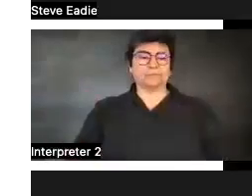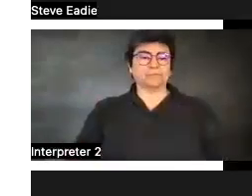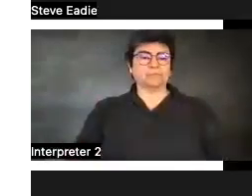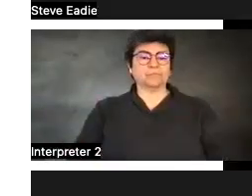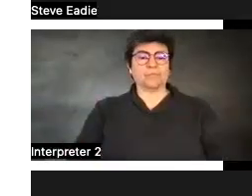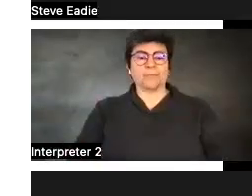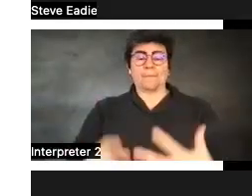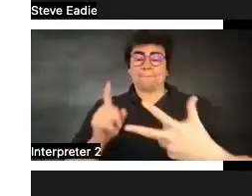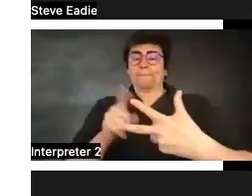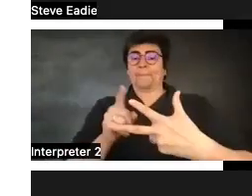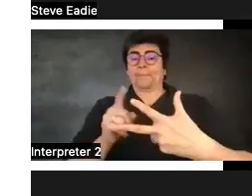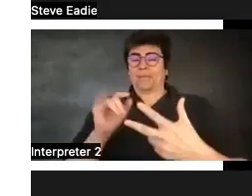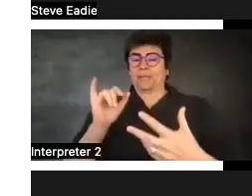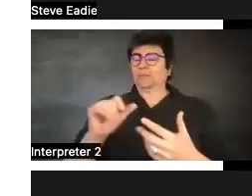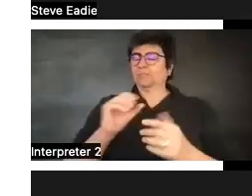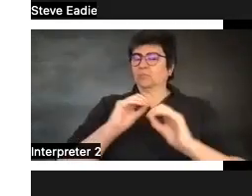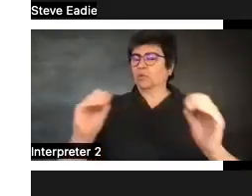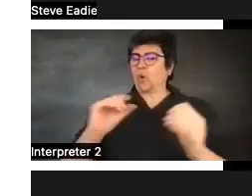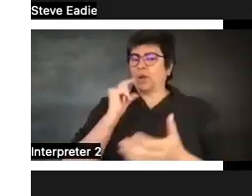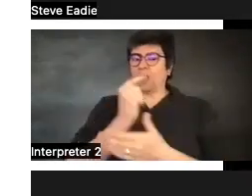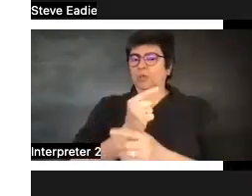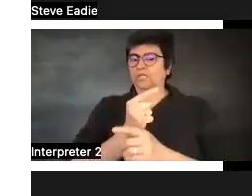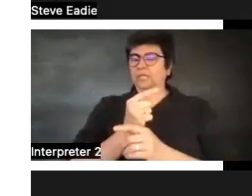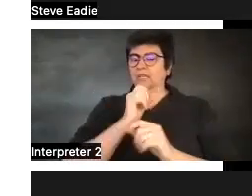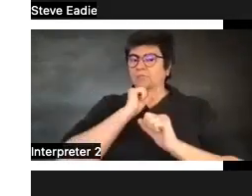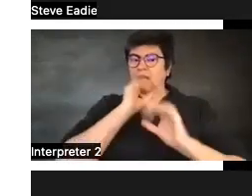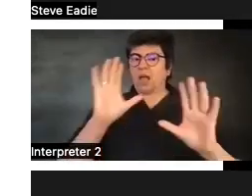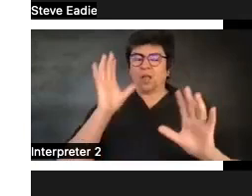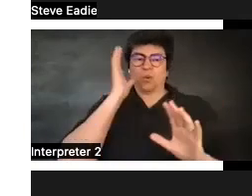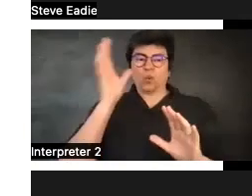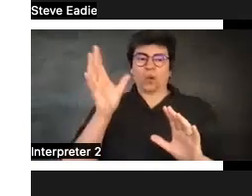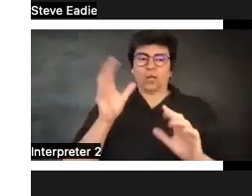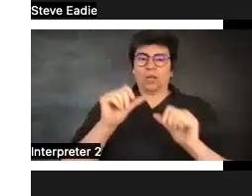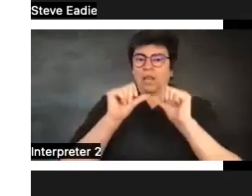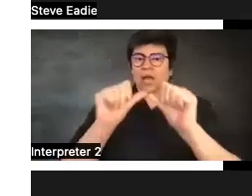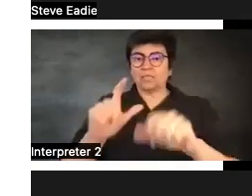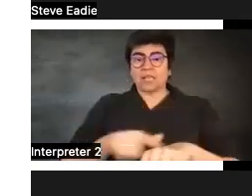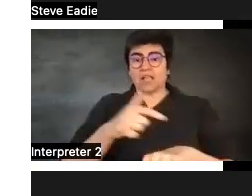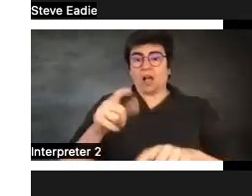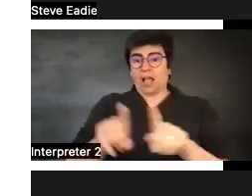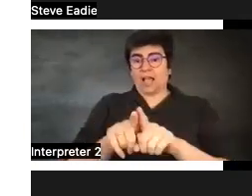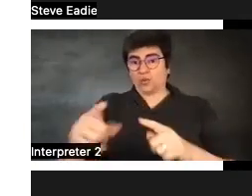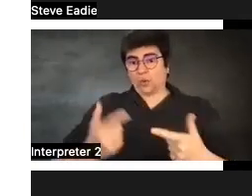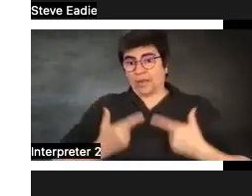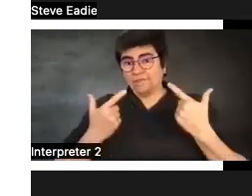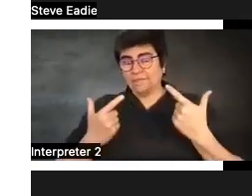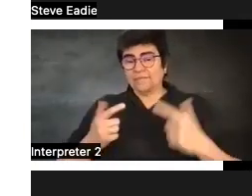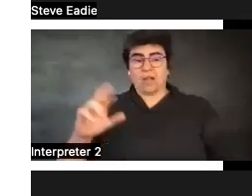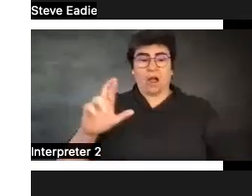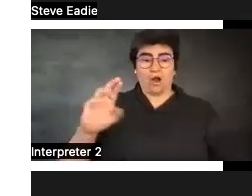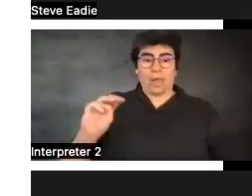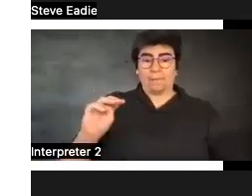structured approach provides no guarantee at all that it's going to last as long as you do. The RMD